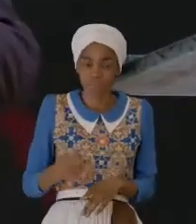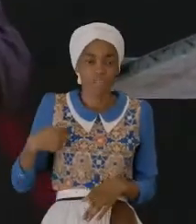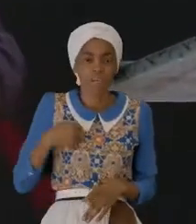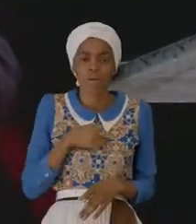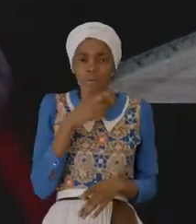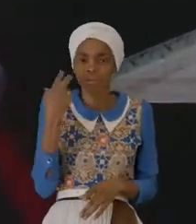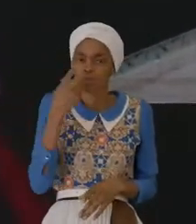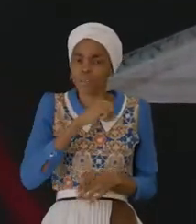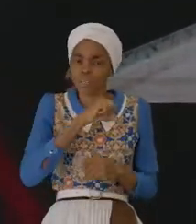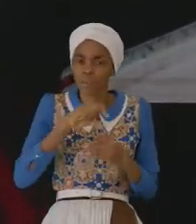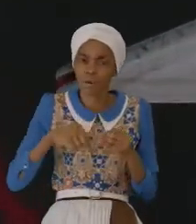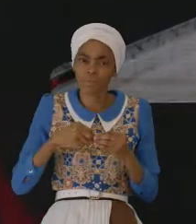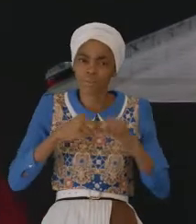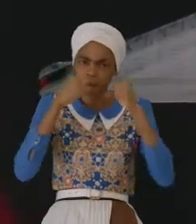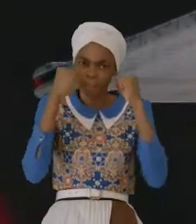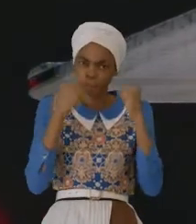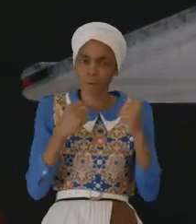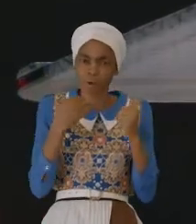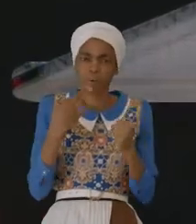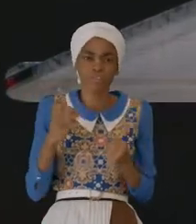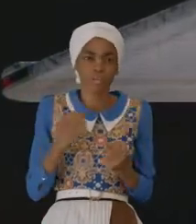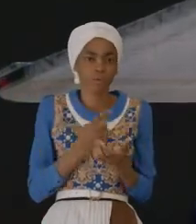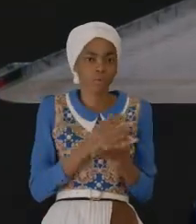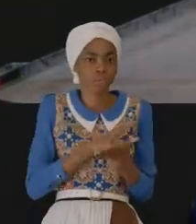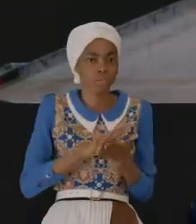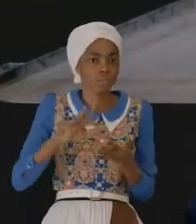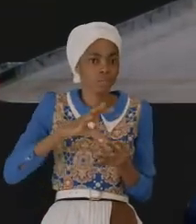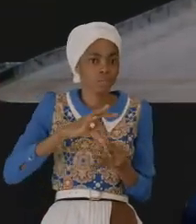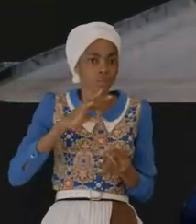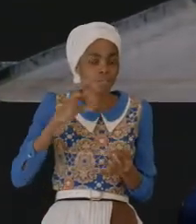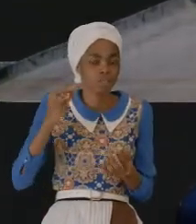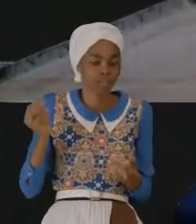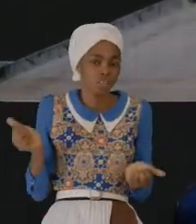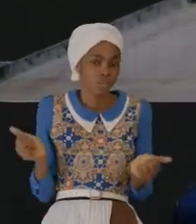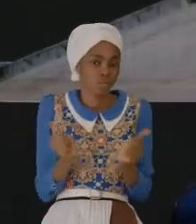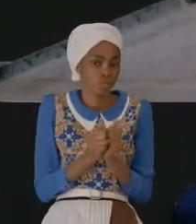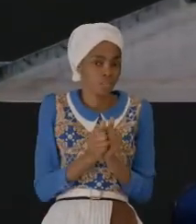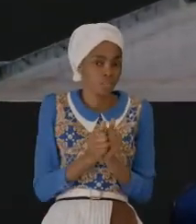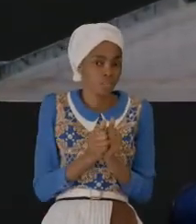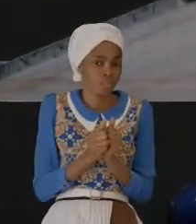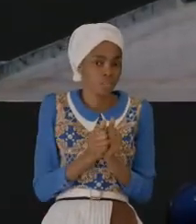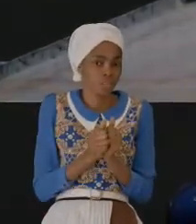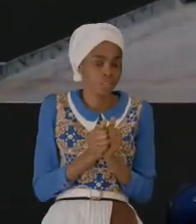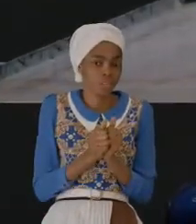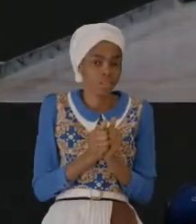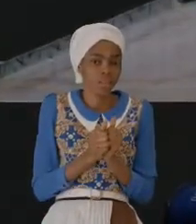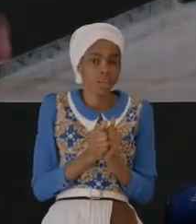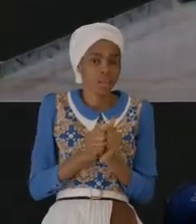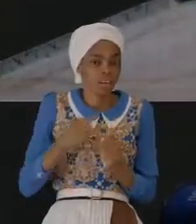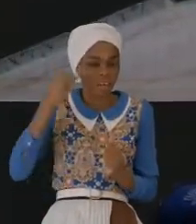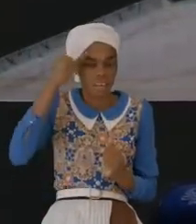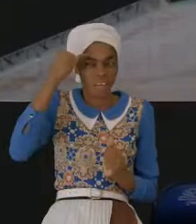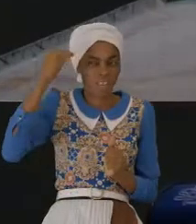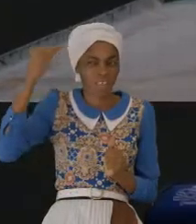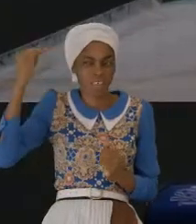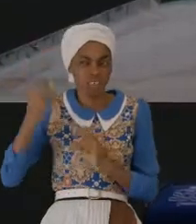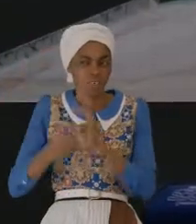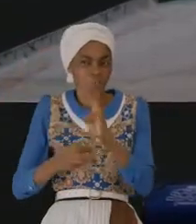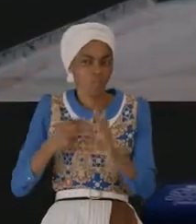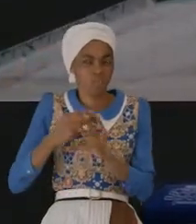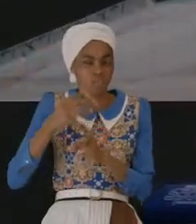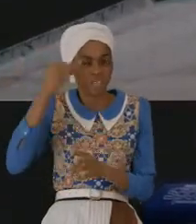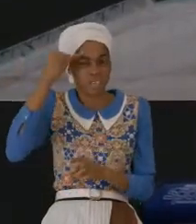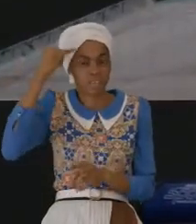the power of the Holy Ghost with syncretic ideas our joining everything